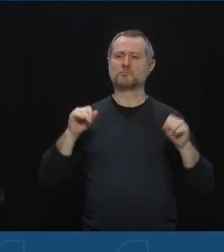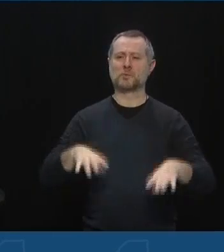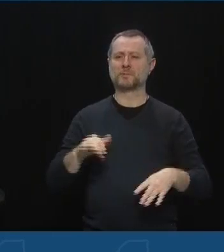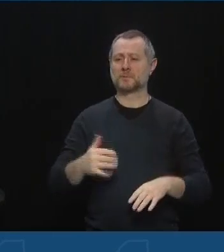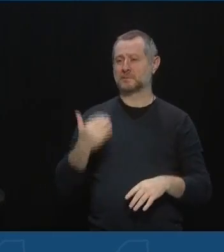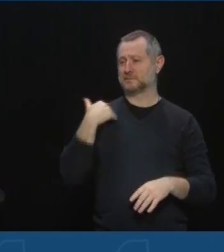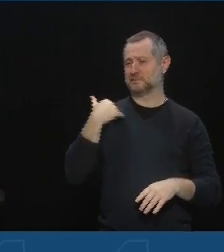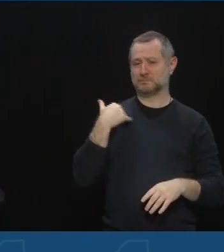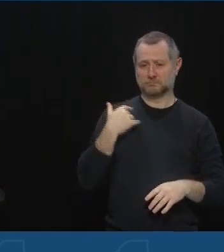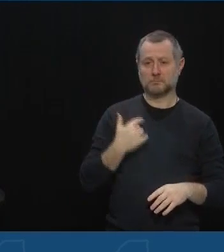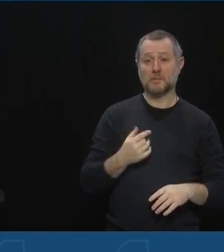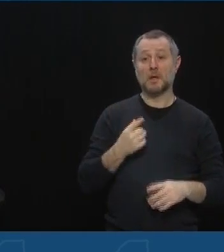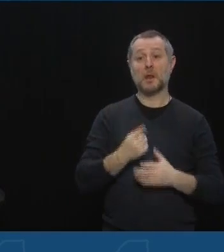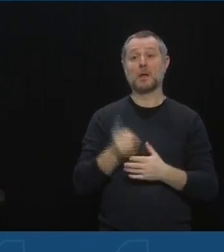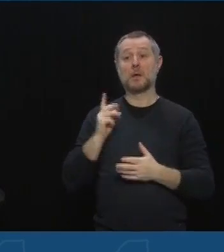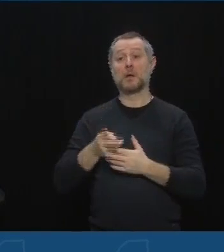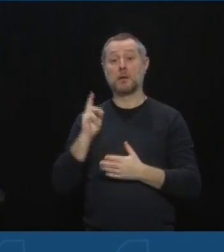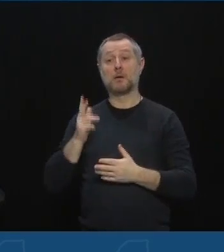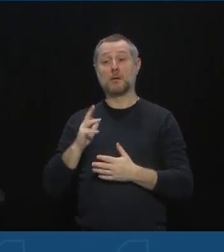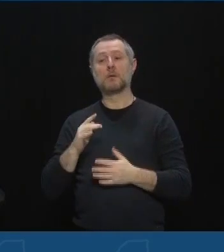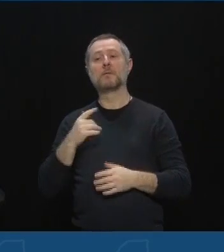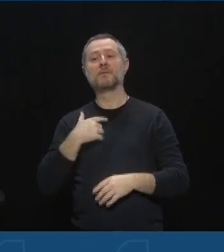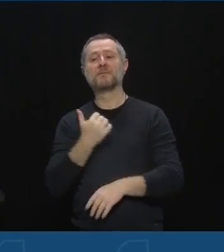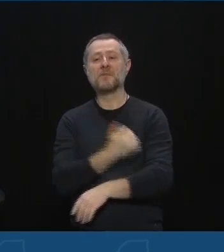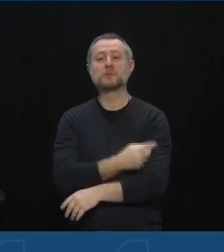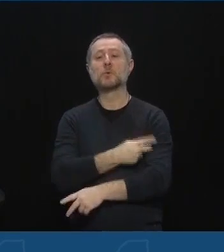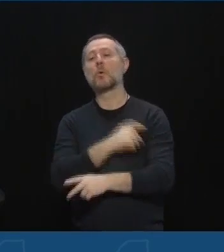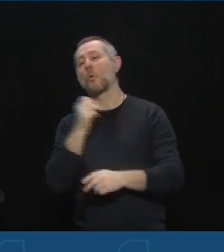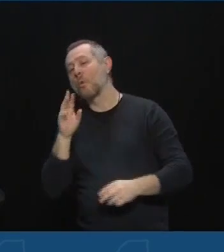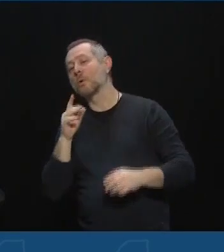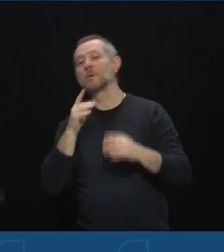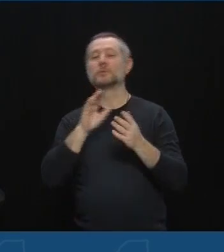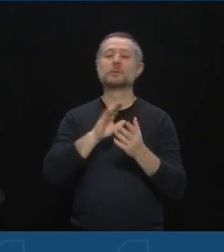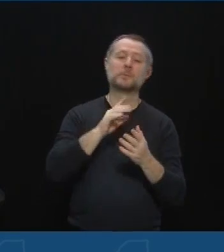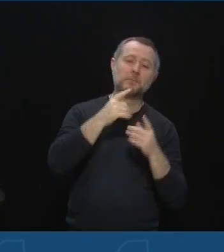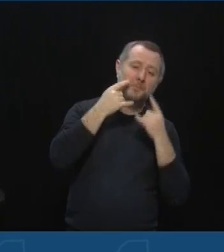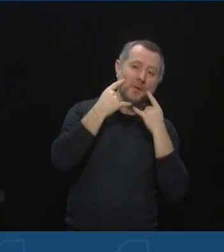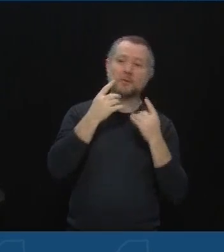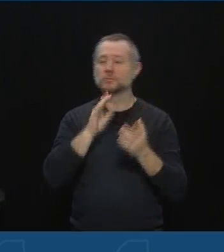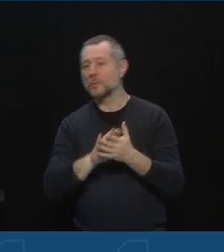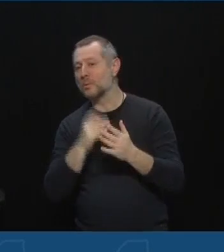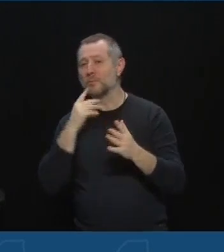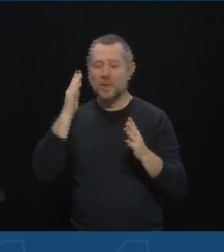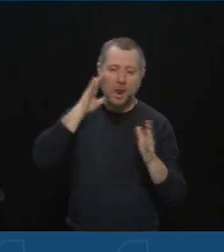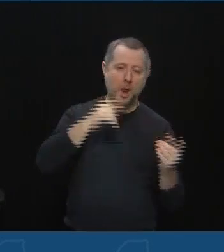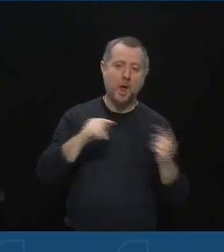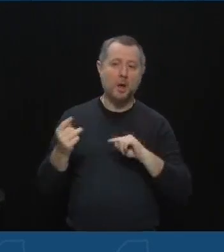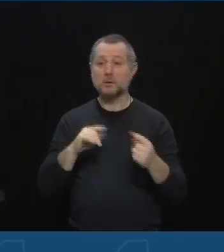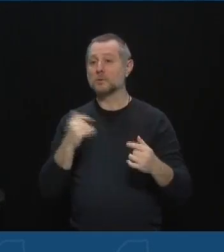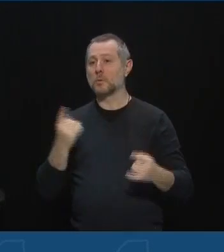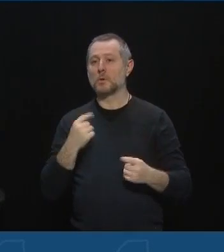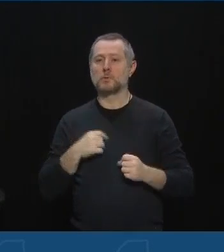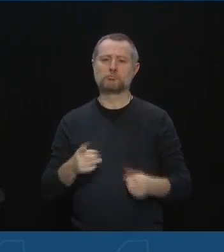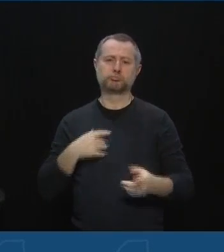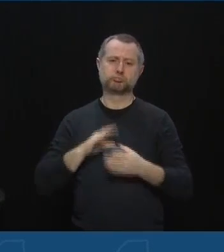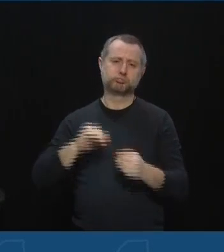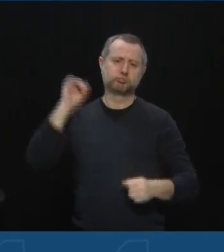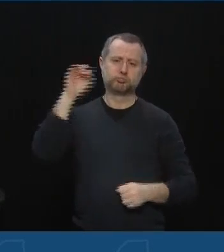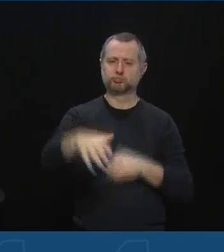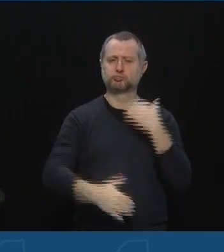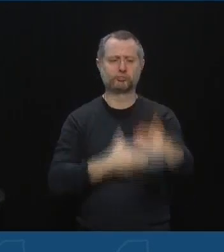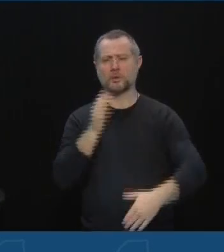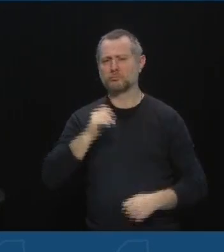lifting the requirement for vaccines or masks. And again, this was done with tremendous amount of thought, analyzing the data,